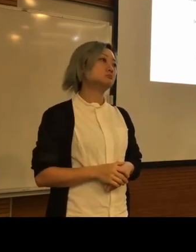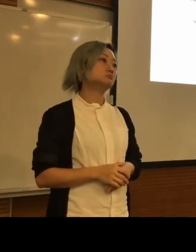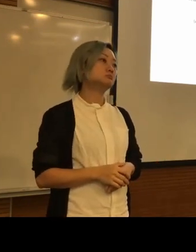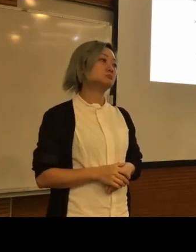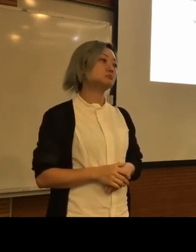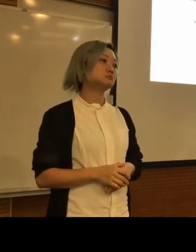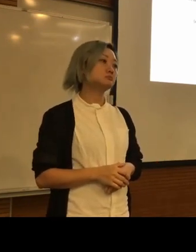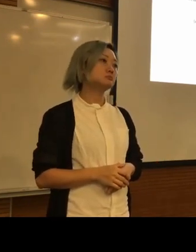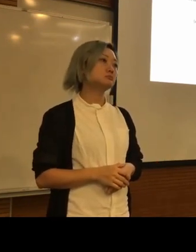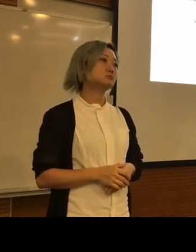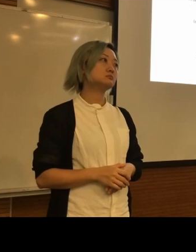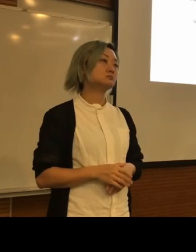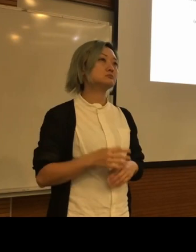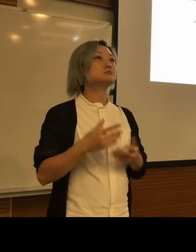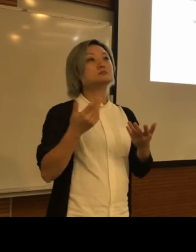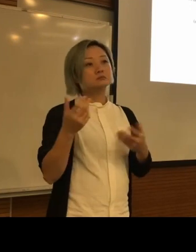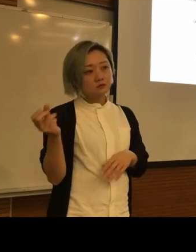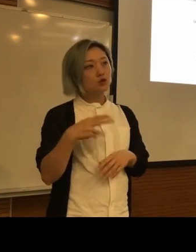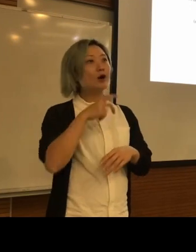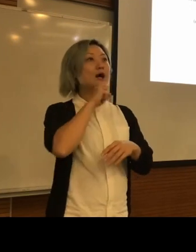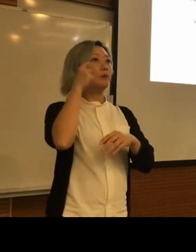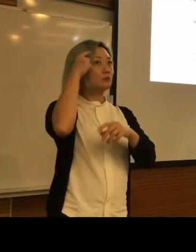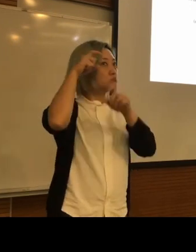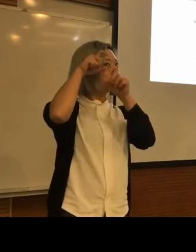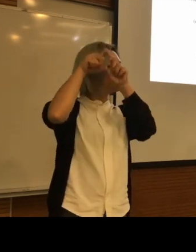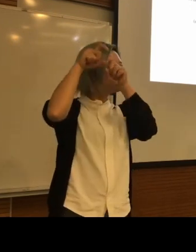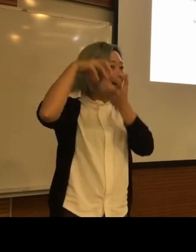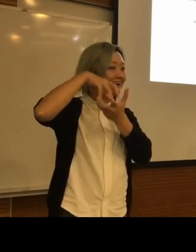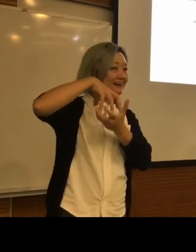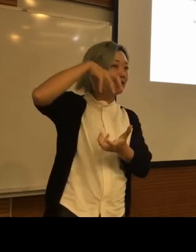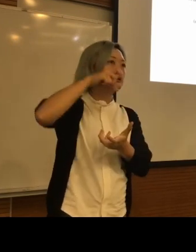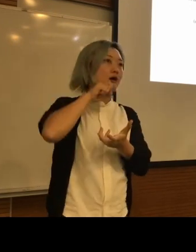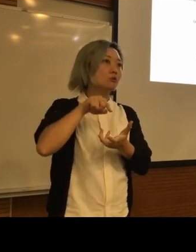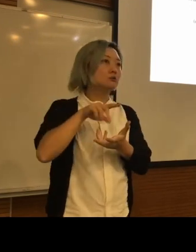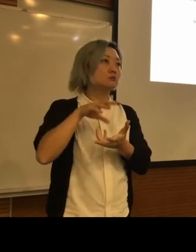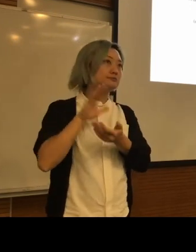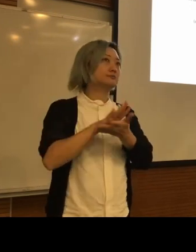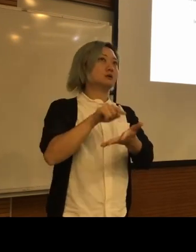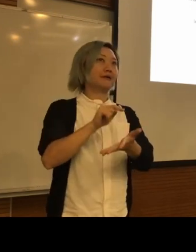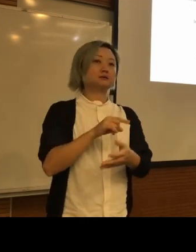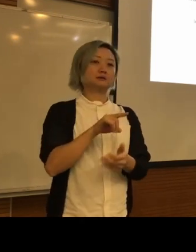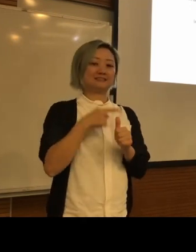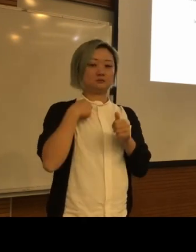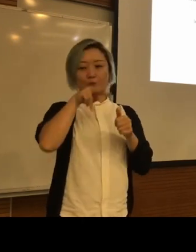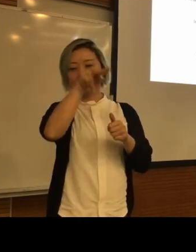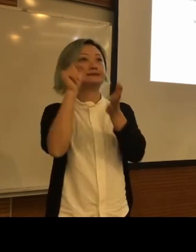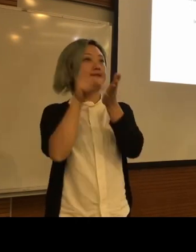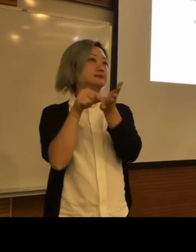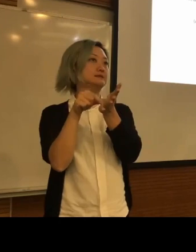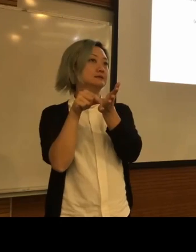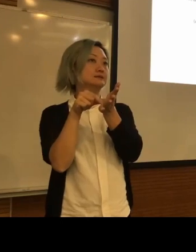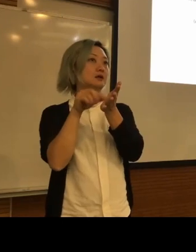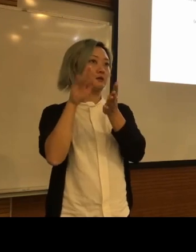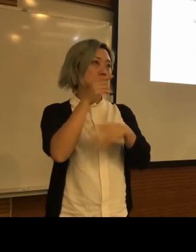And cognitive pressure will probably trigger something that is more with, because then you move away